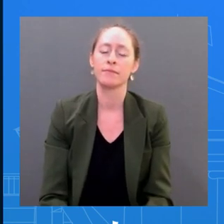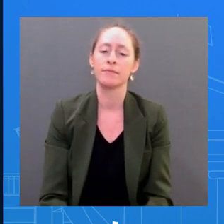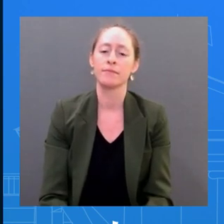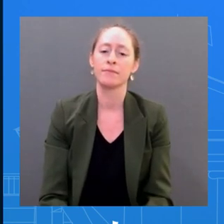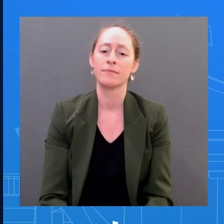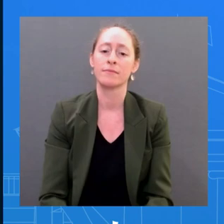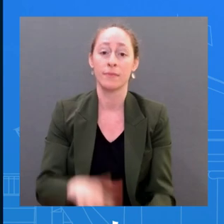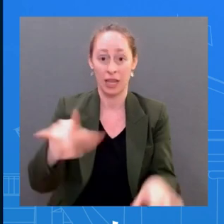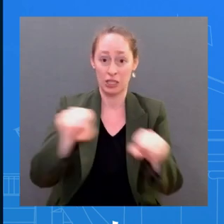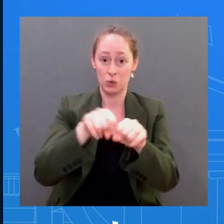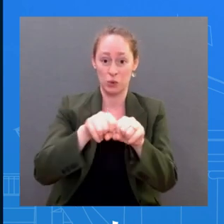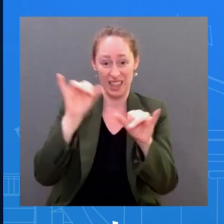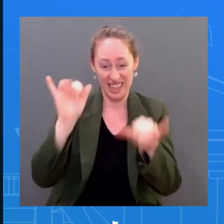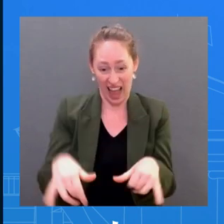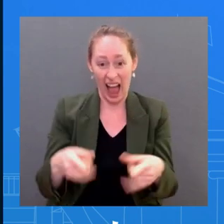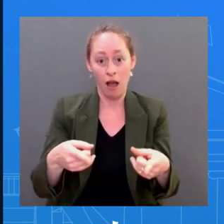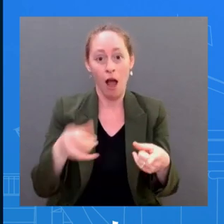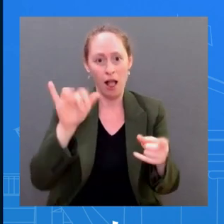How about that?